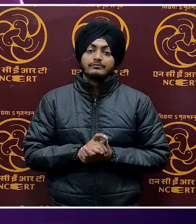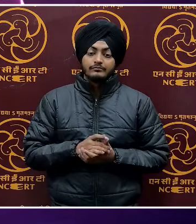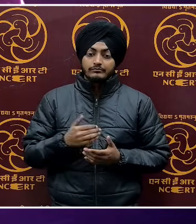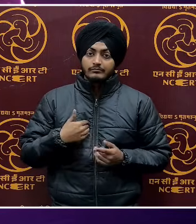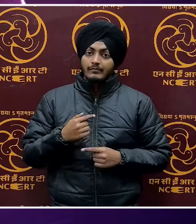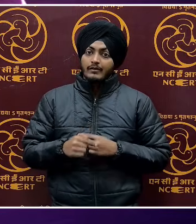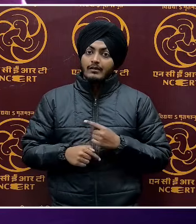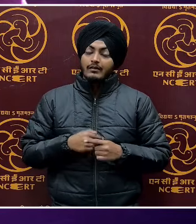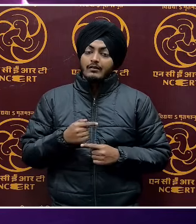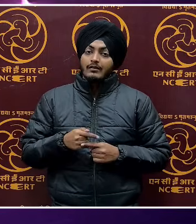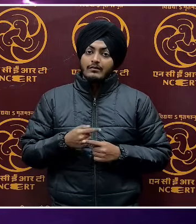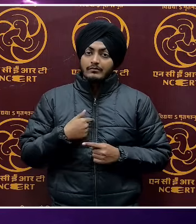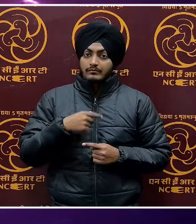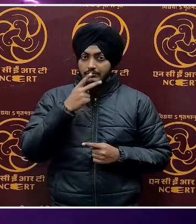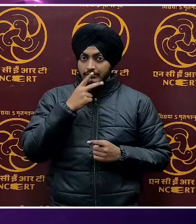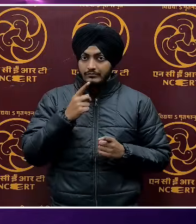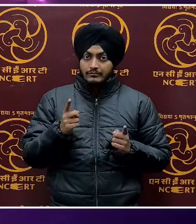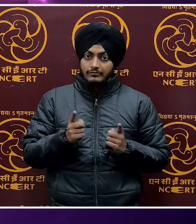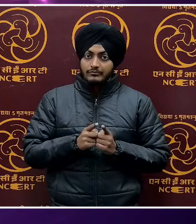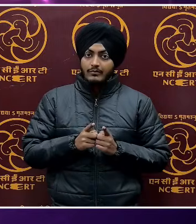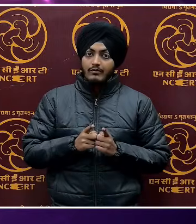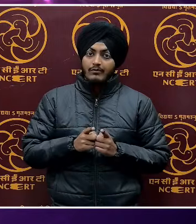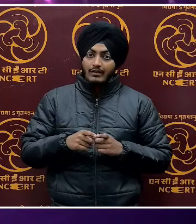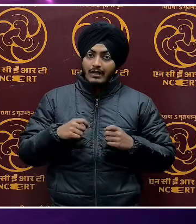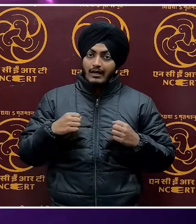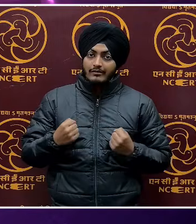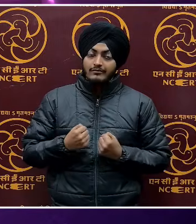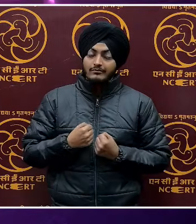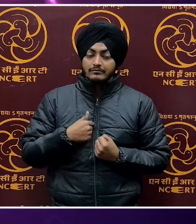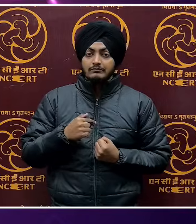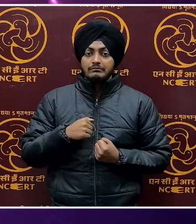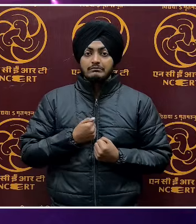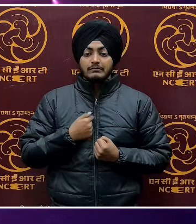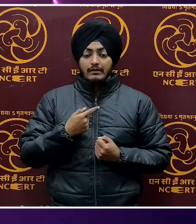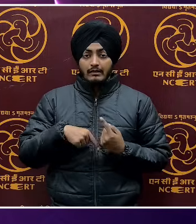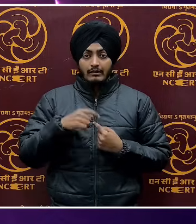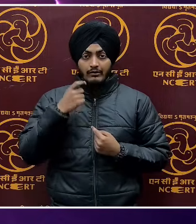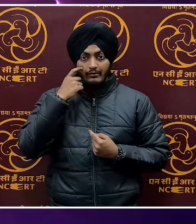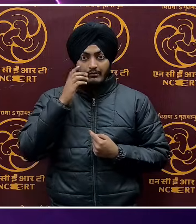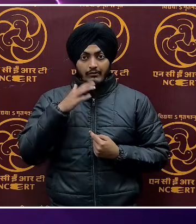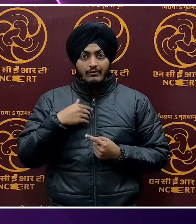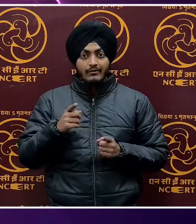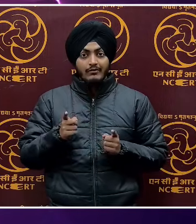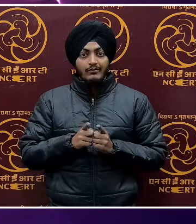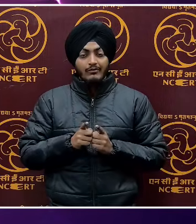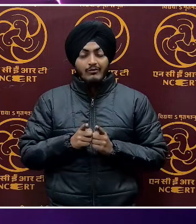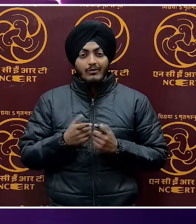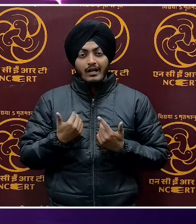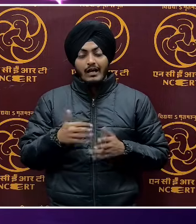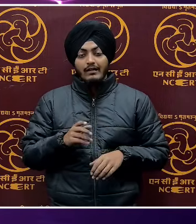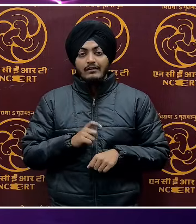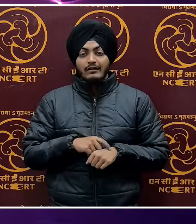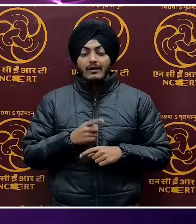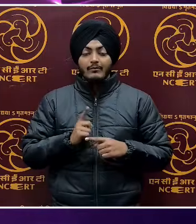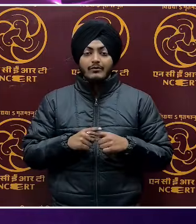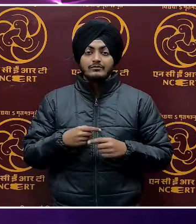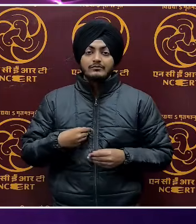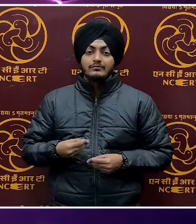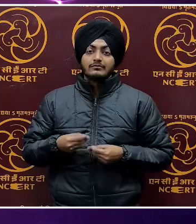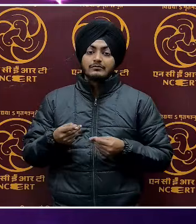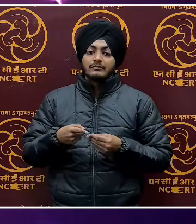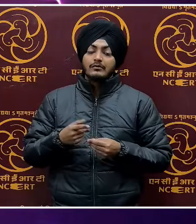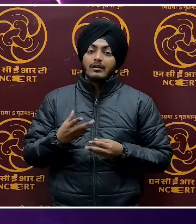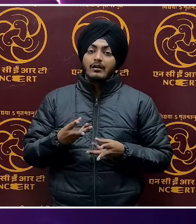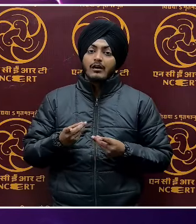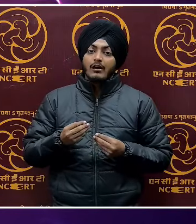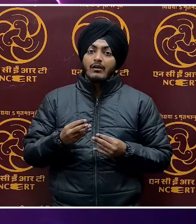see, every small action adds up. Even though you are doing a small deed of kindness, still it